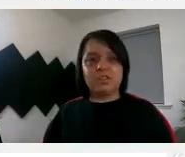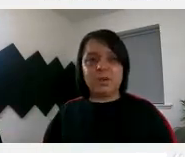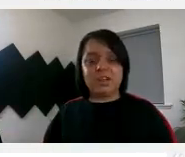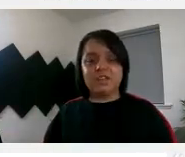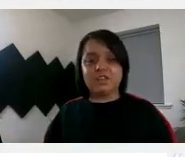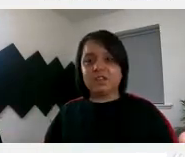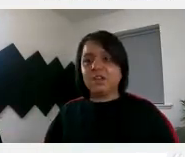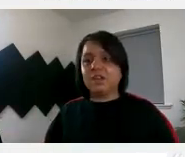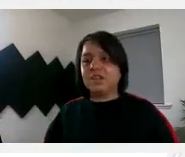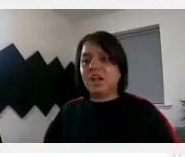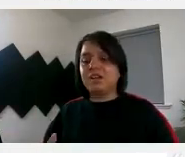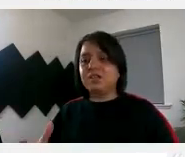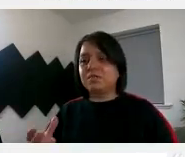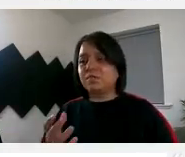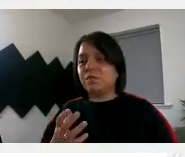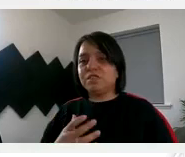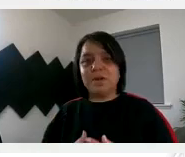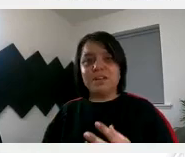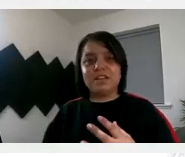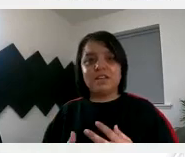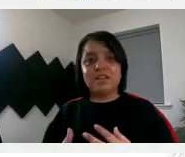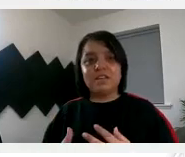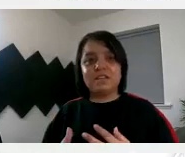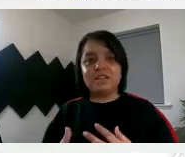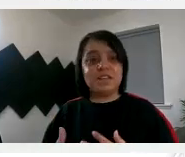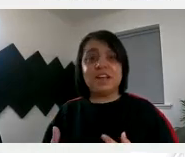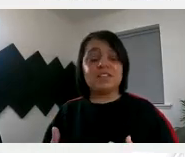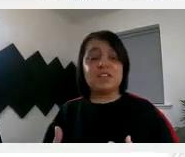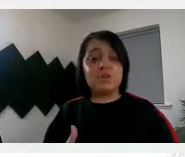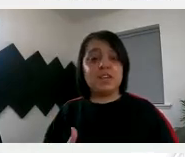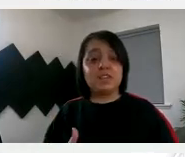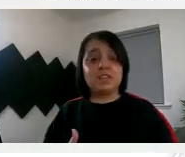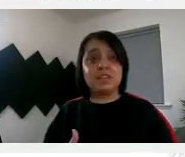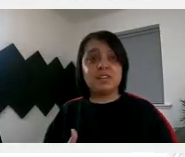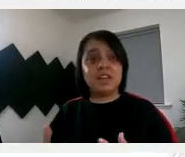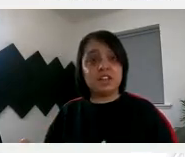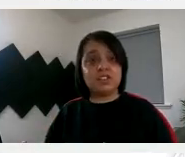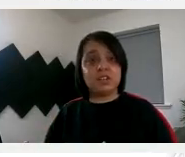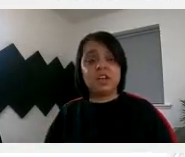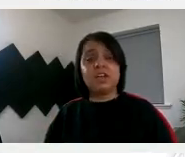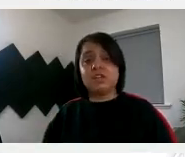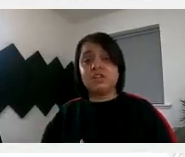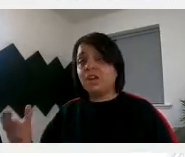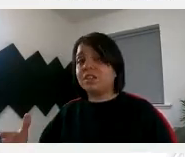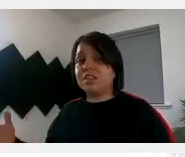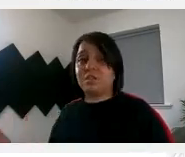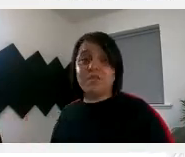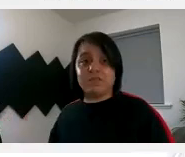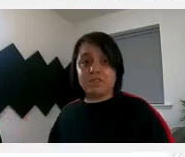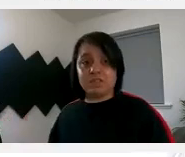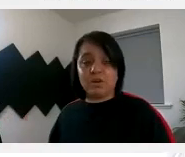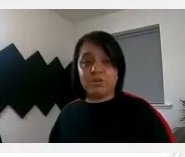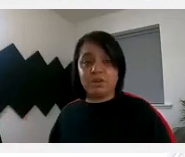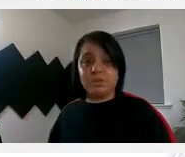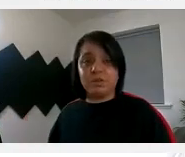Office package that is automatically set as US English. So the United States of America have got